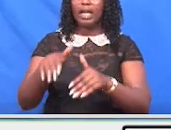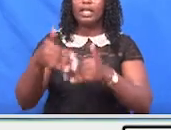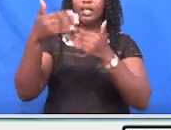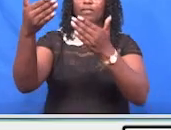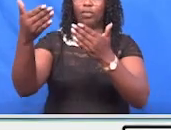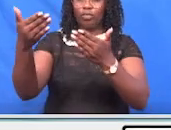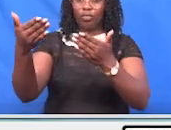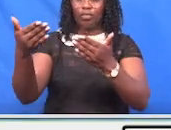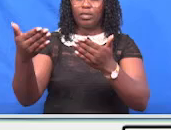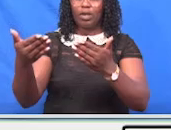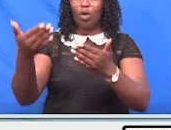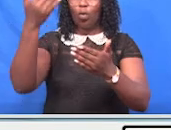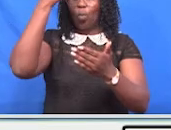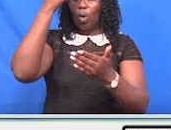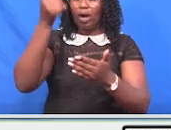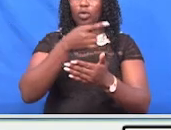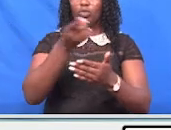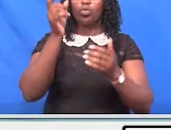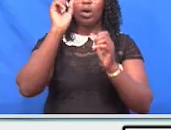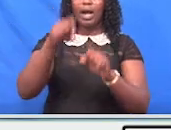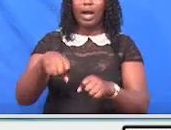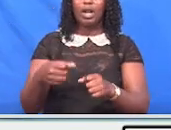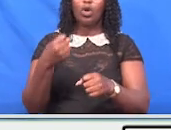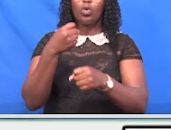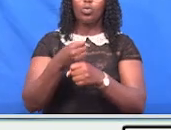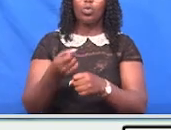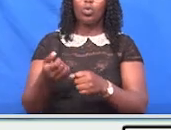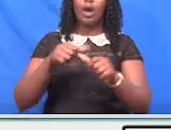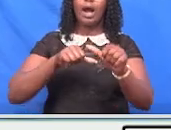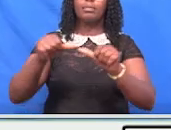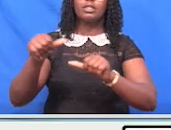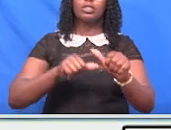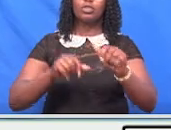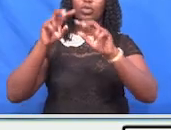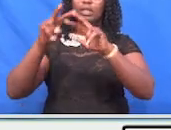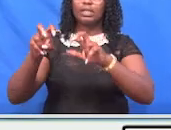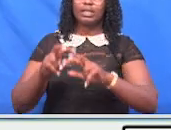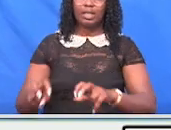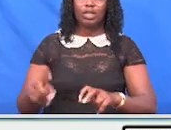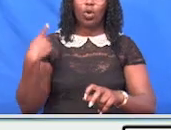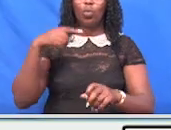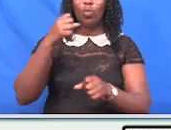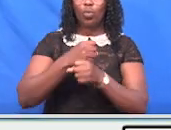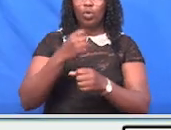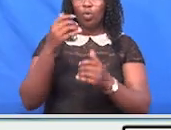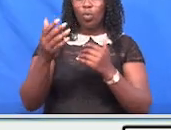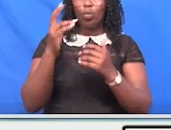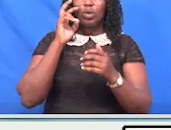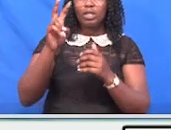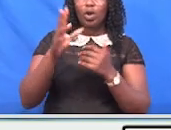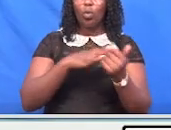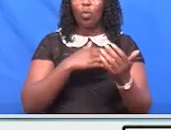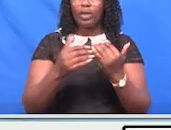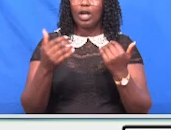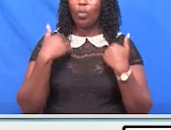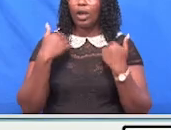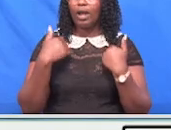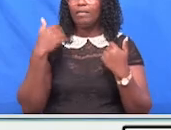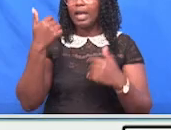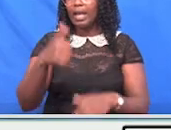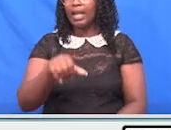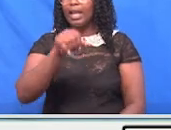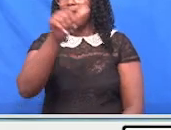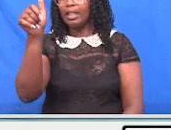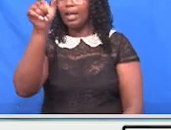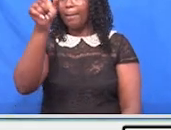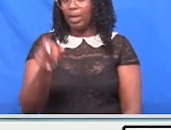able to administratively search and see whether there's any other Nyaringita within this class of goods, so that